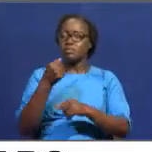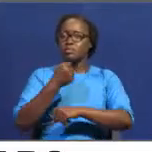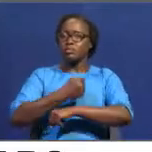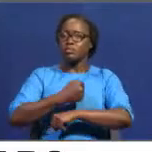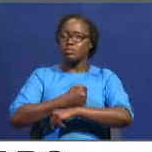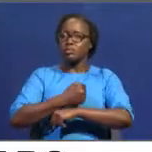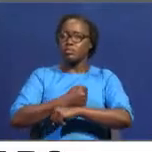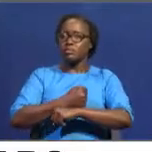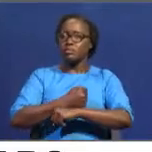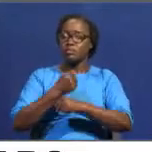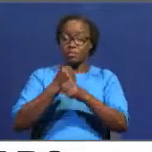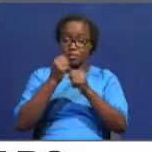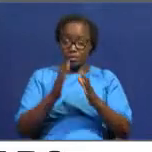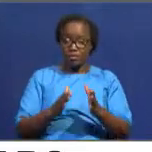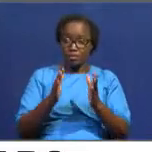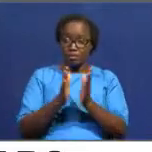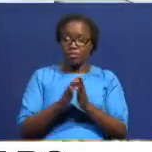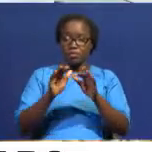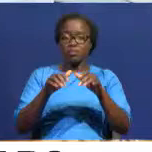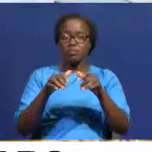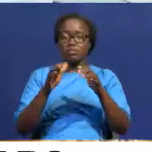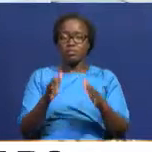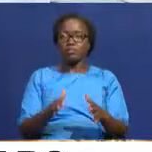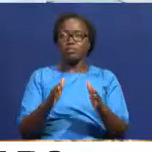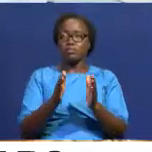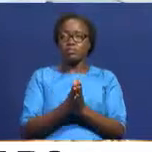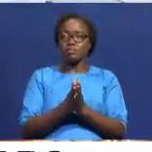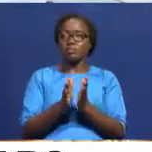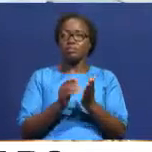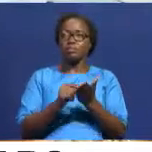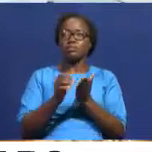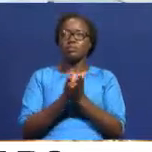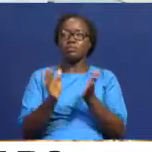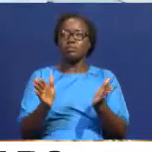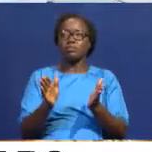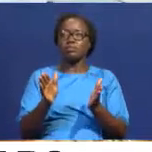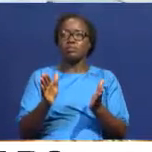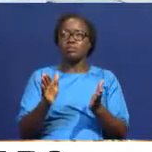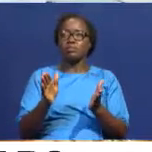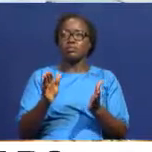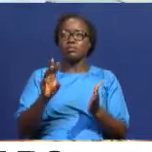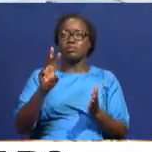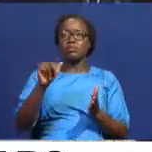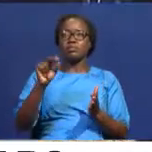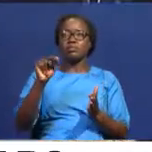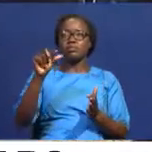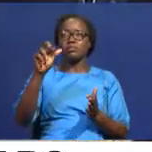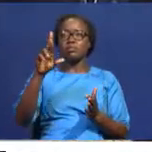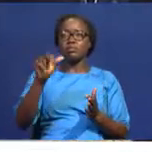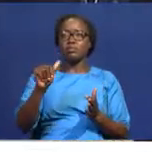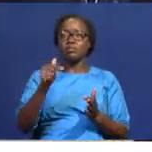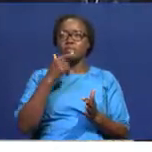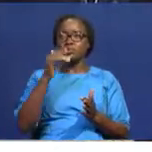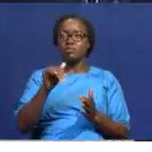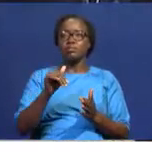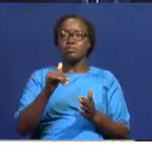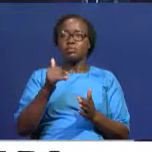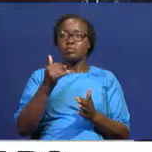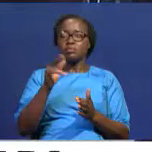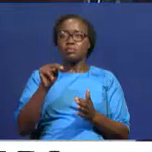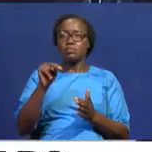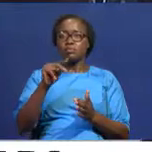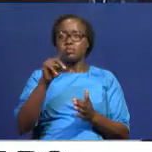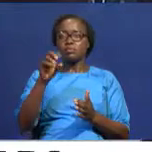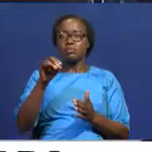arrears. Now, Kenya Union of Sugar Plantation Workers Secretary General Francis Wangara claims Nzoia Sugar Company has been offered